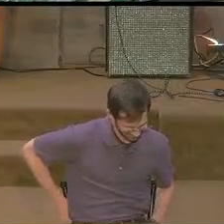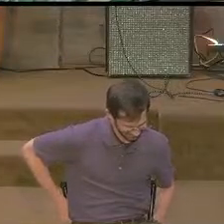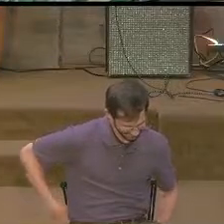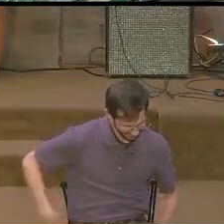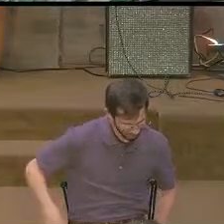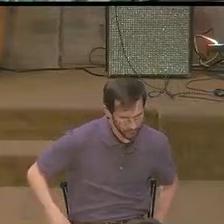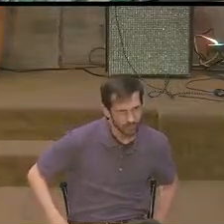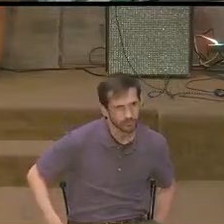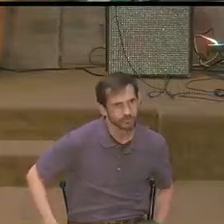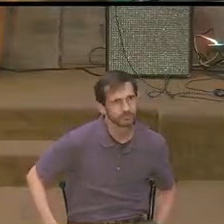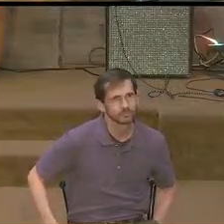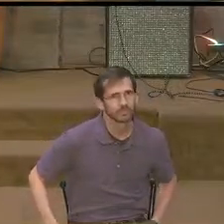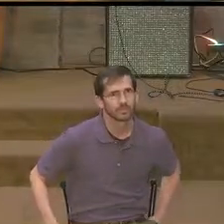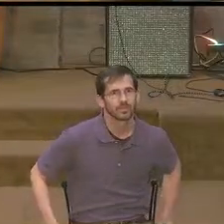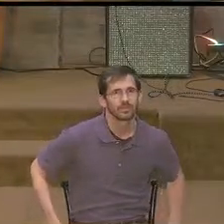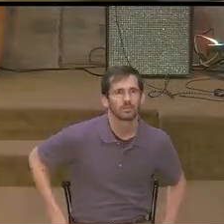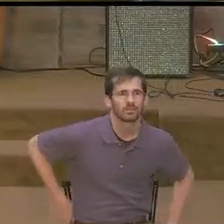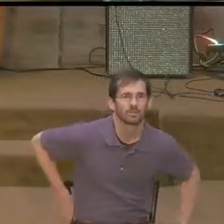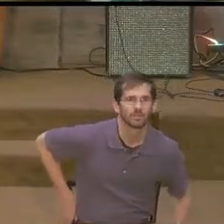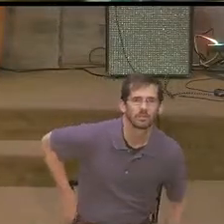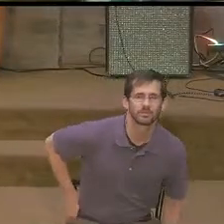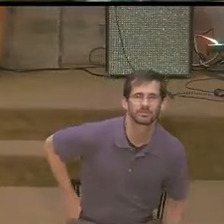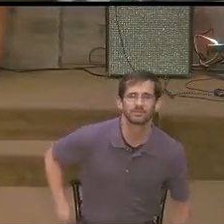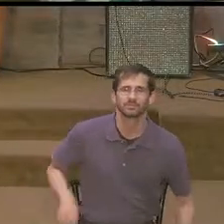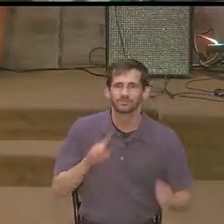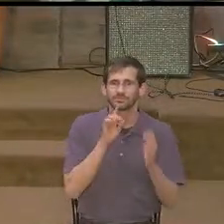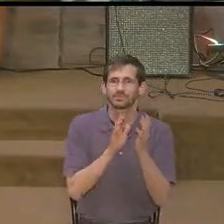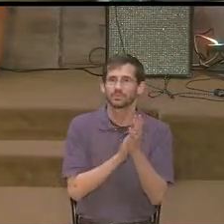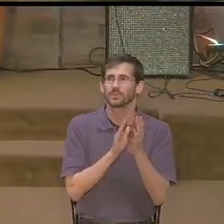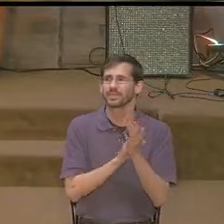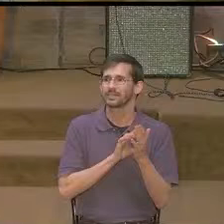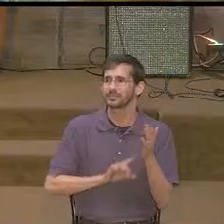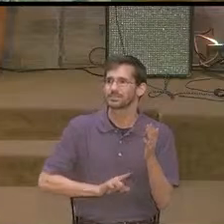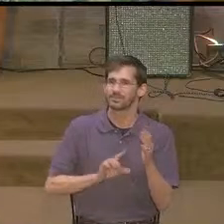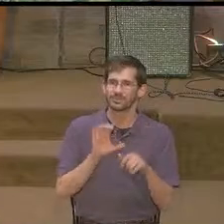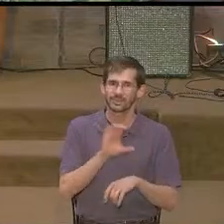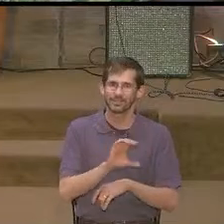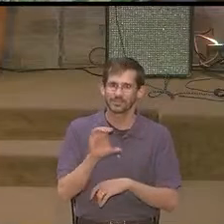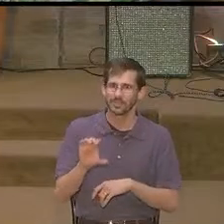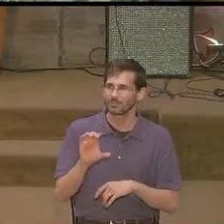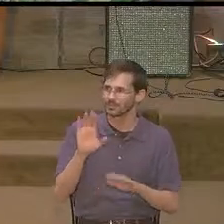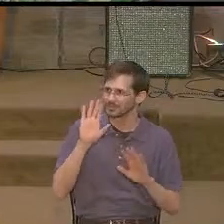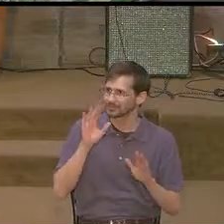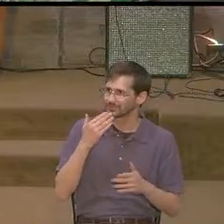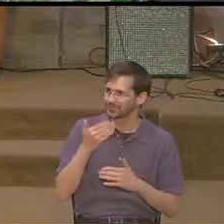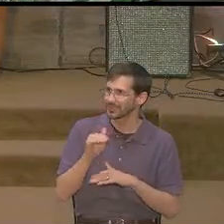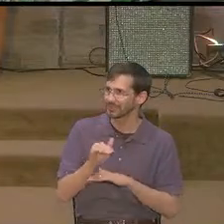evening. Clap your hands for Jesus. Somebody say amen.